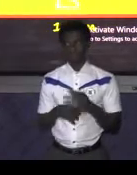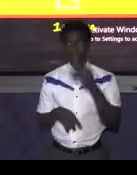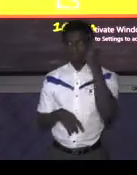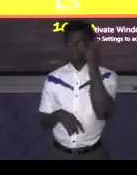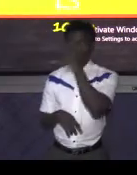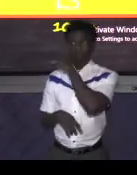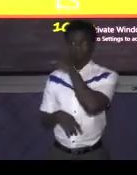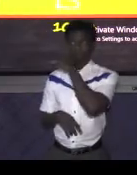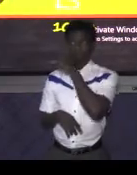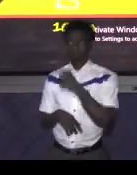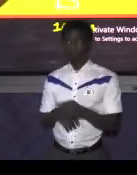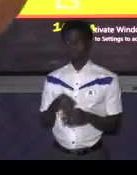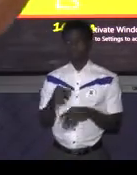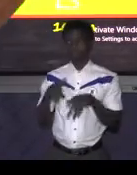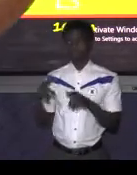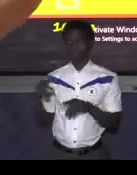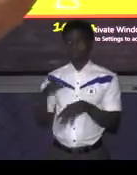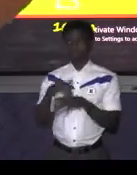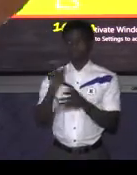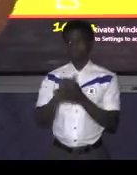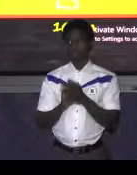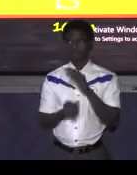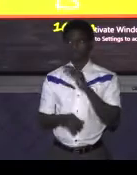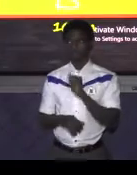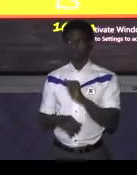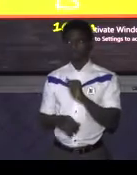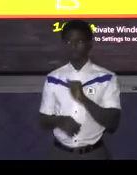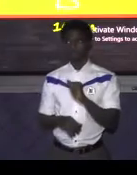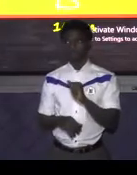for this one, let's call that A.